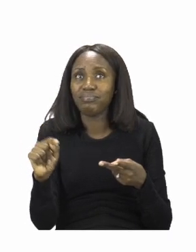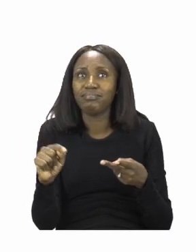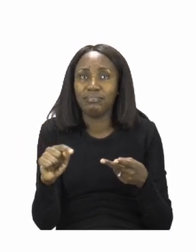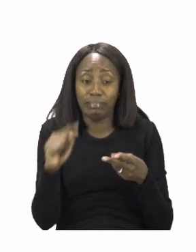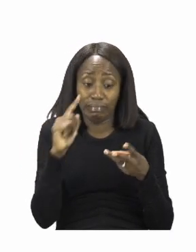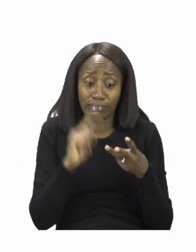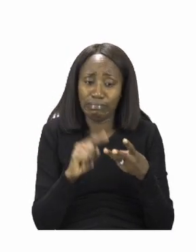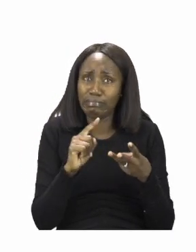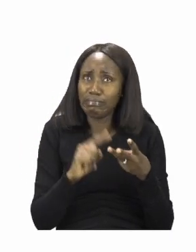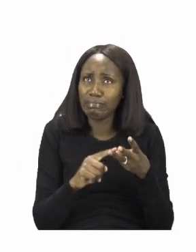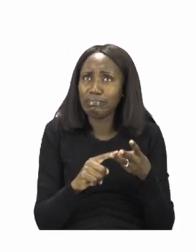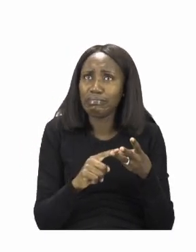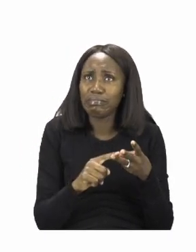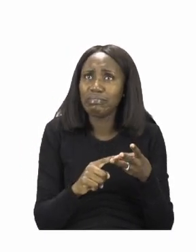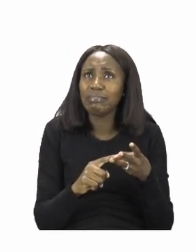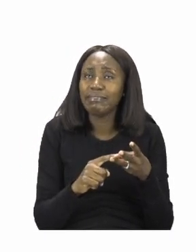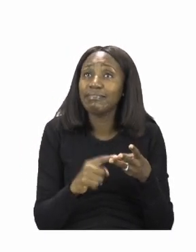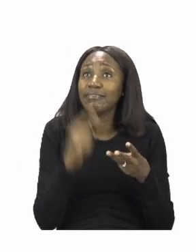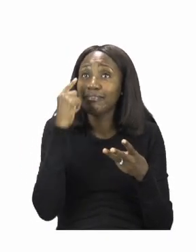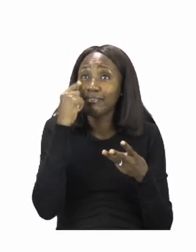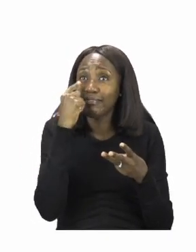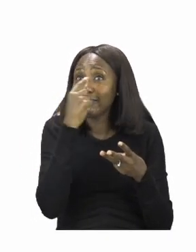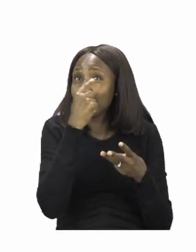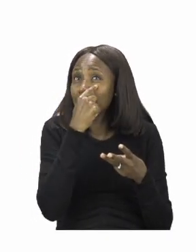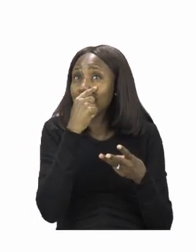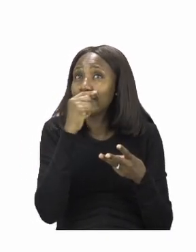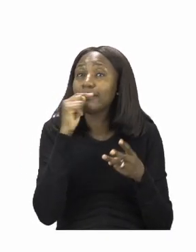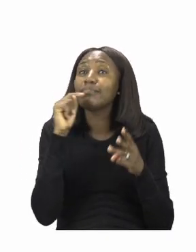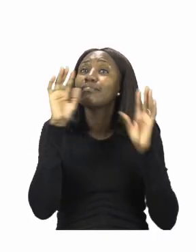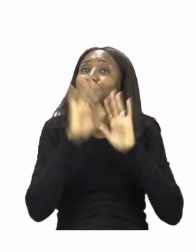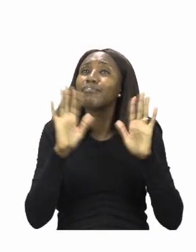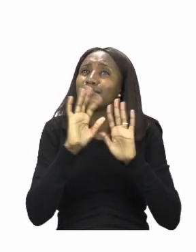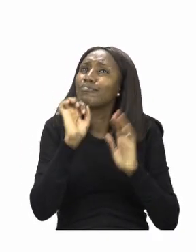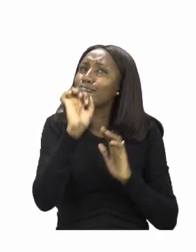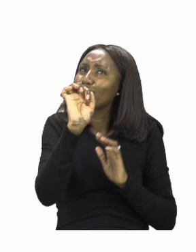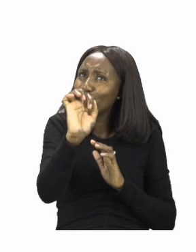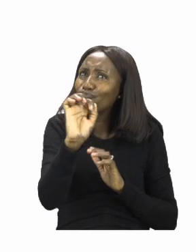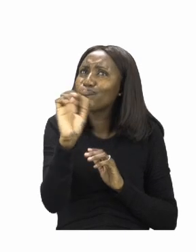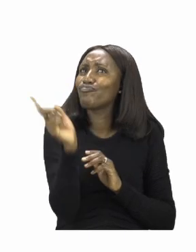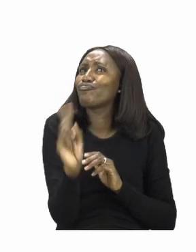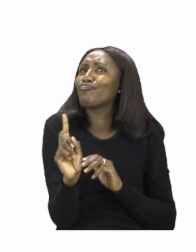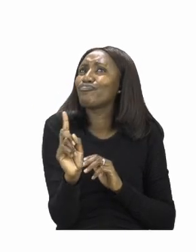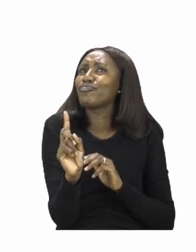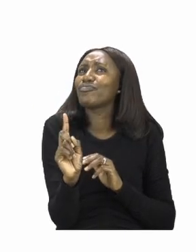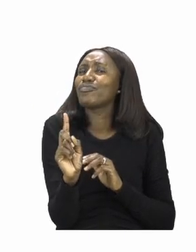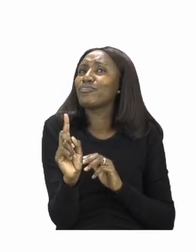number 3 says, what color is your eyes?